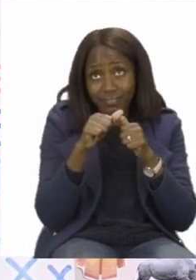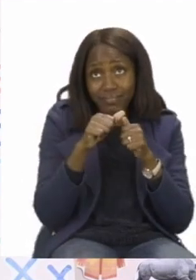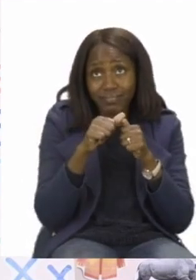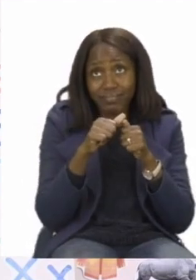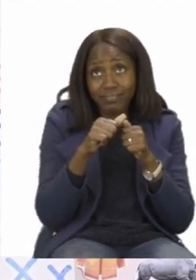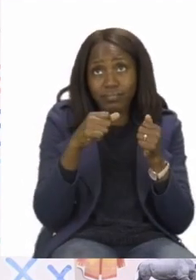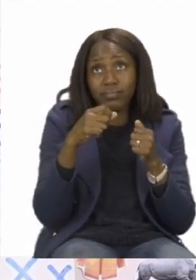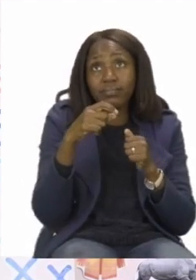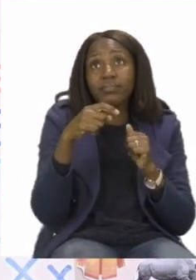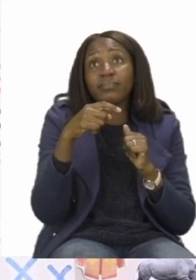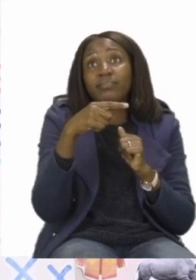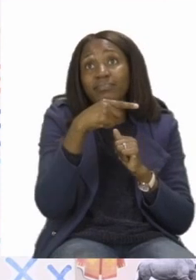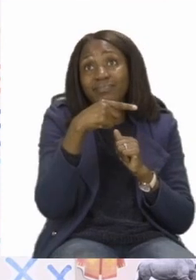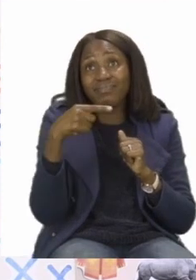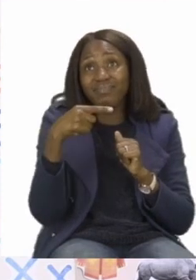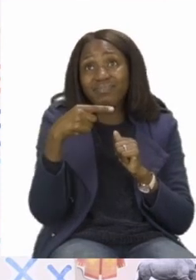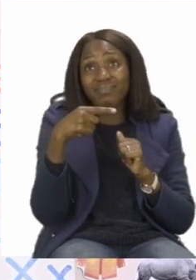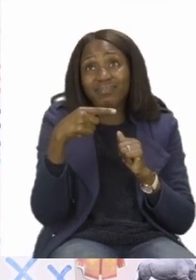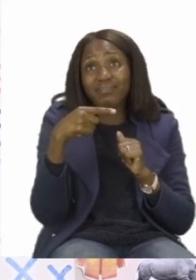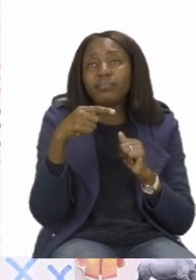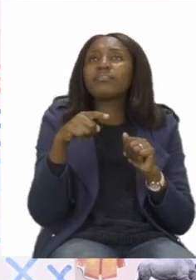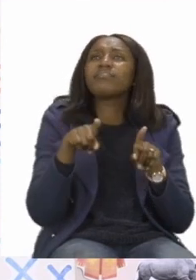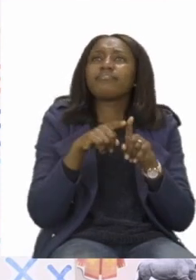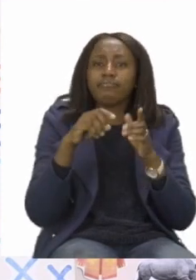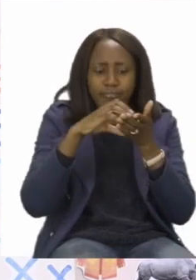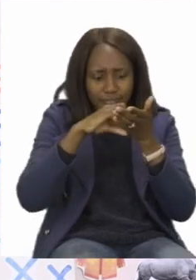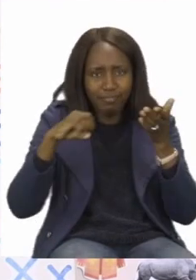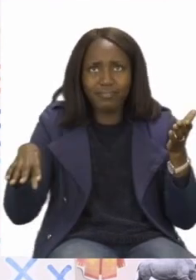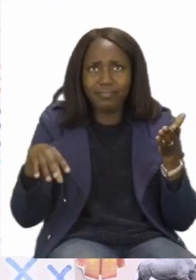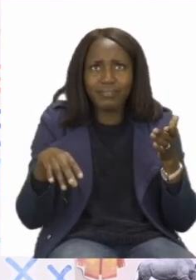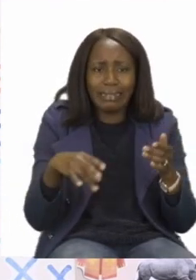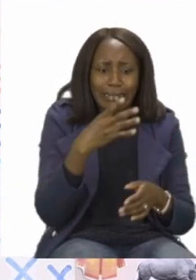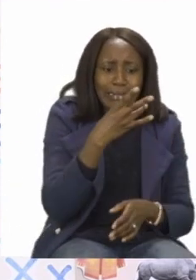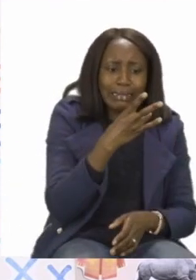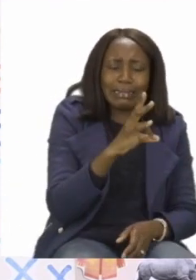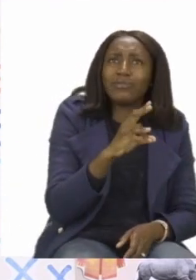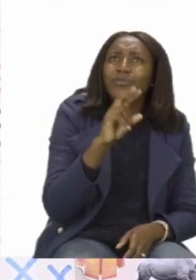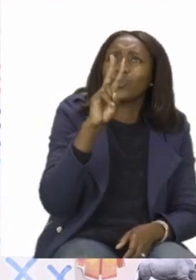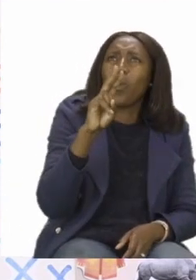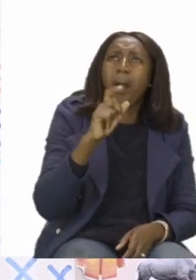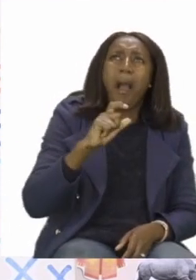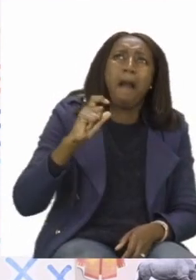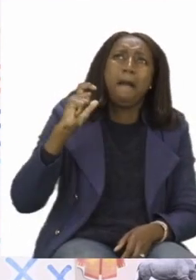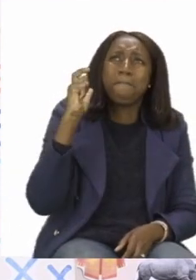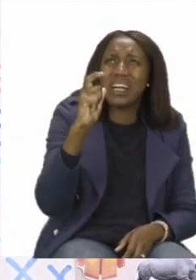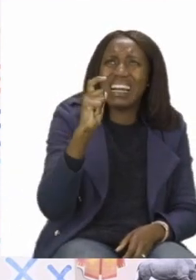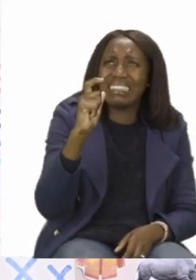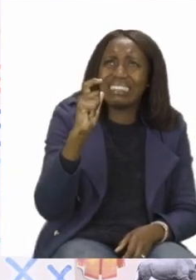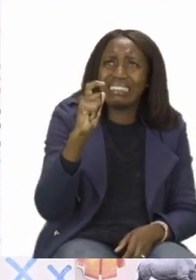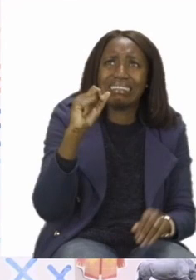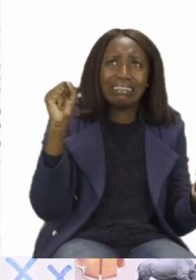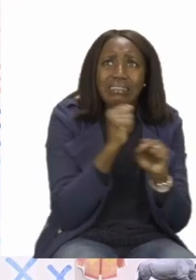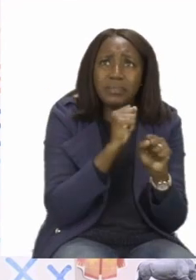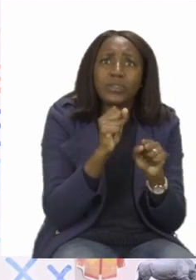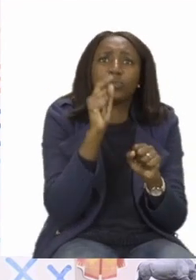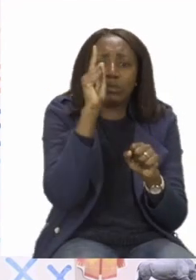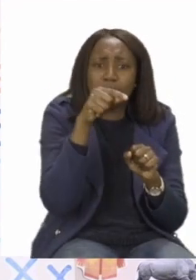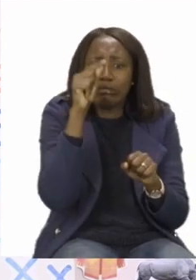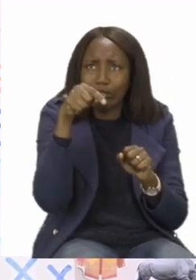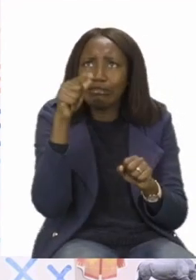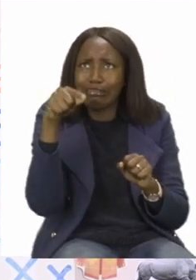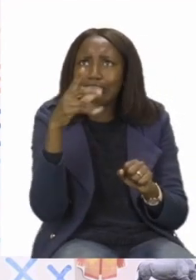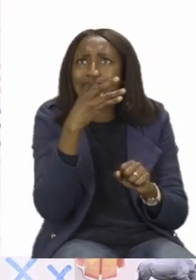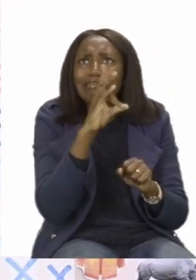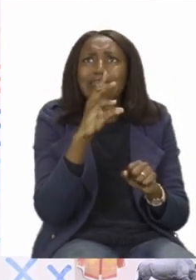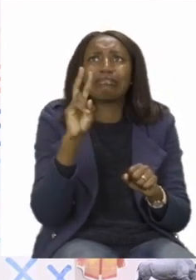away or to subtract. So 72 is a big number. We can't exactly draw 72 sticks and